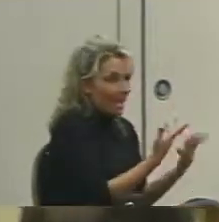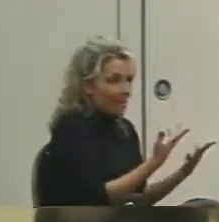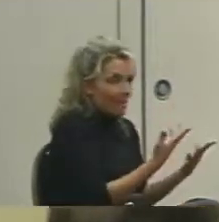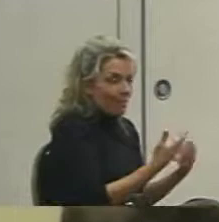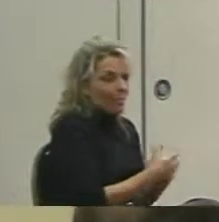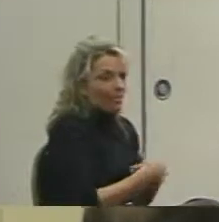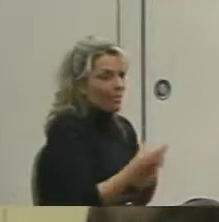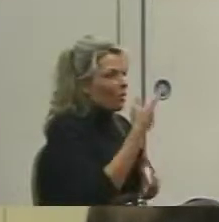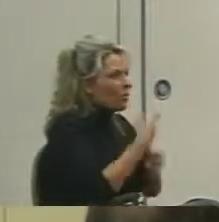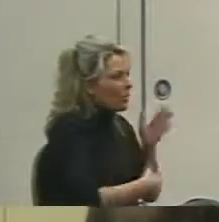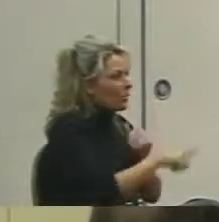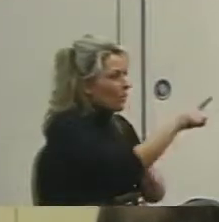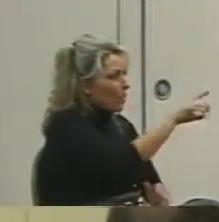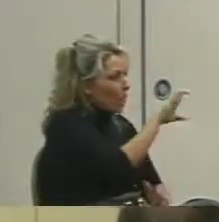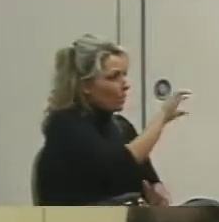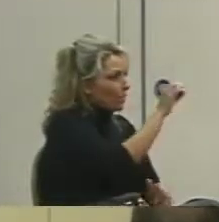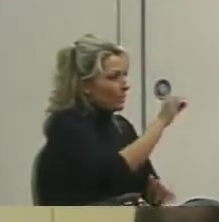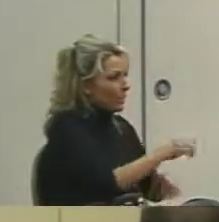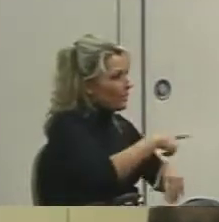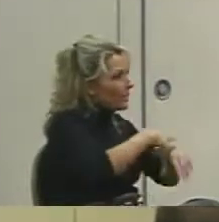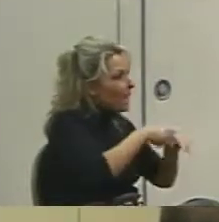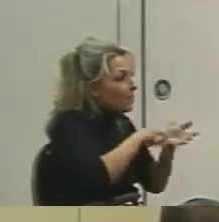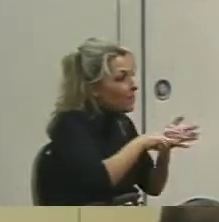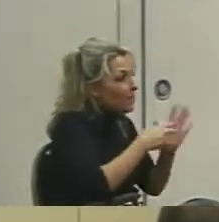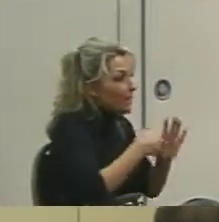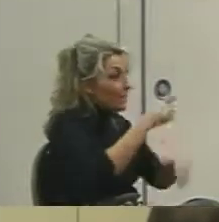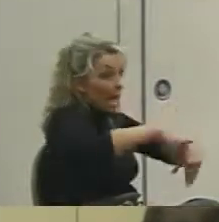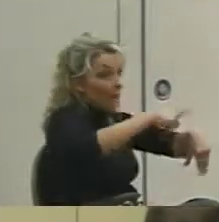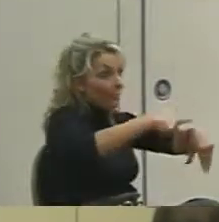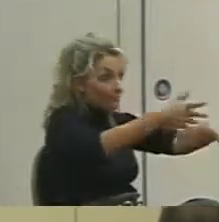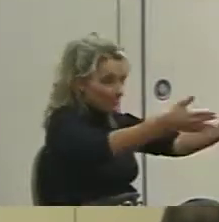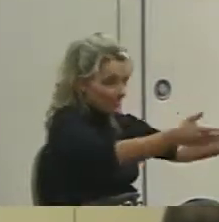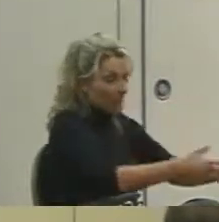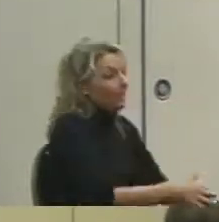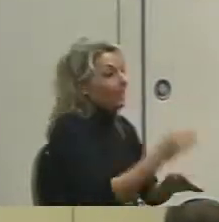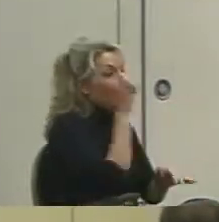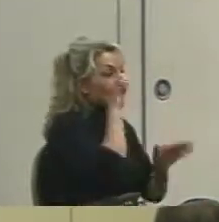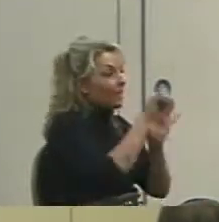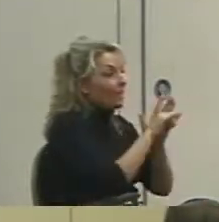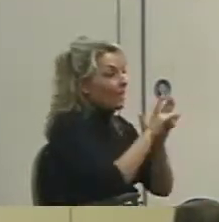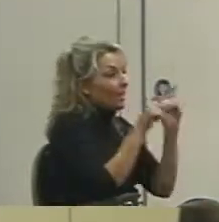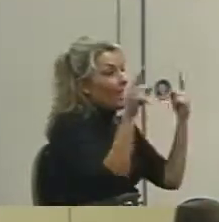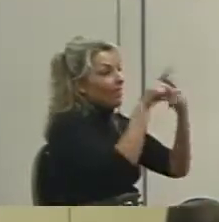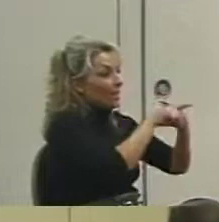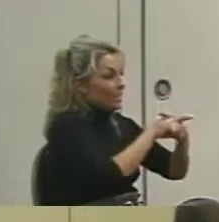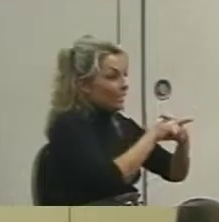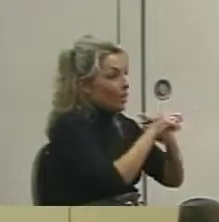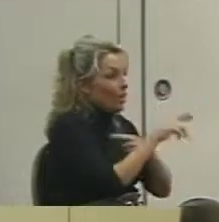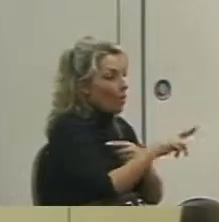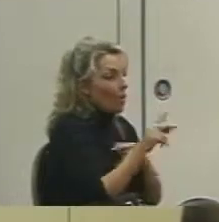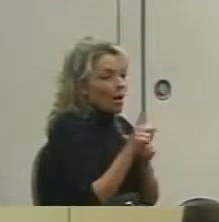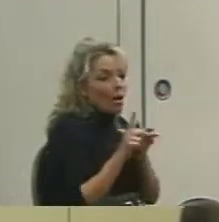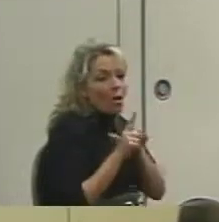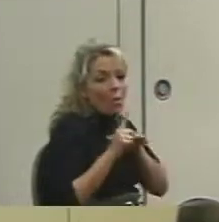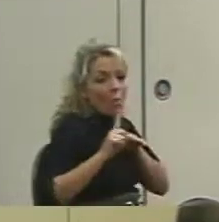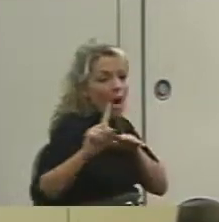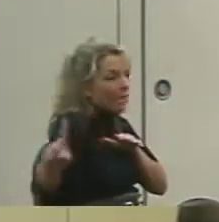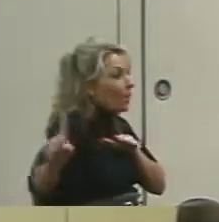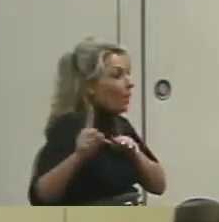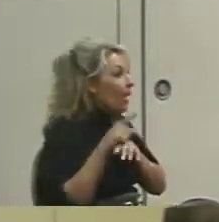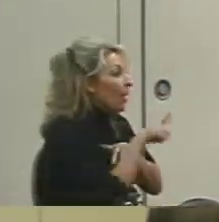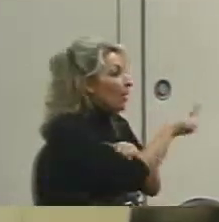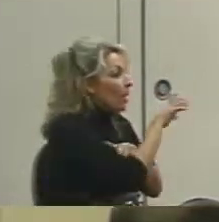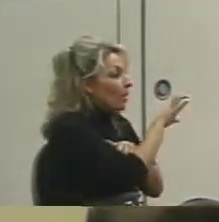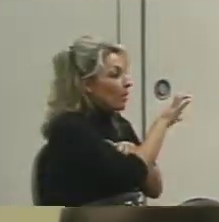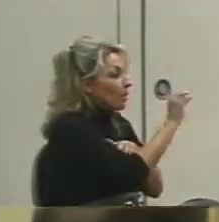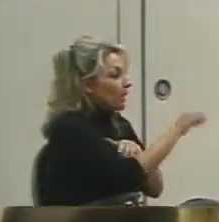What does that 100% of time refer to? Is he identifying conflicts 100% of the time? Or is he walking away 100% of the time? Or